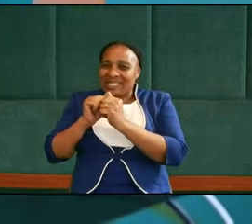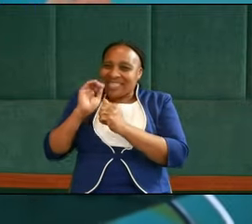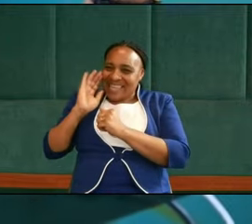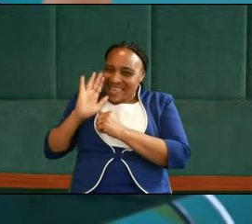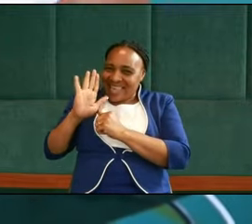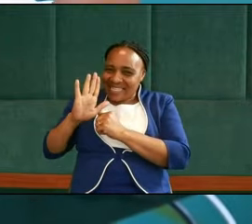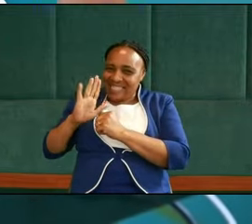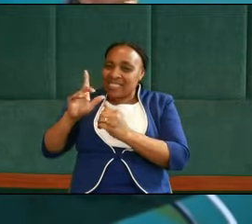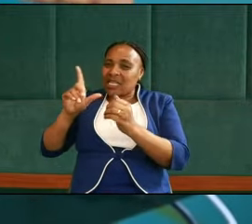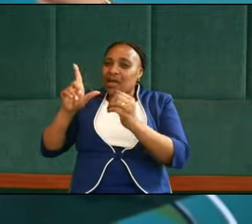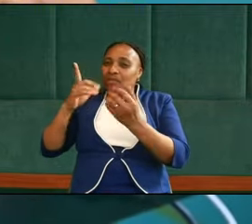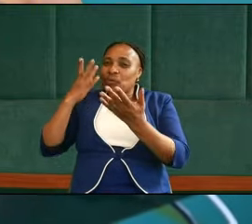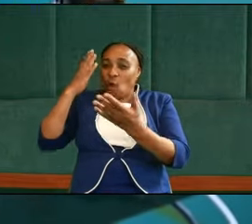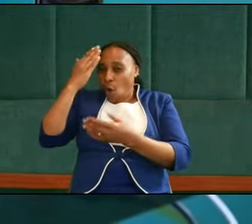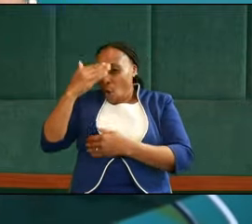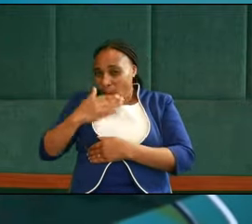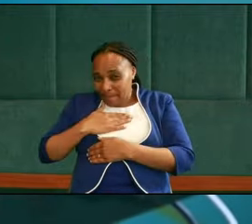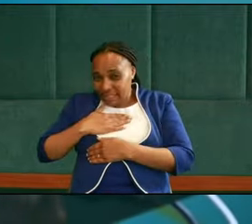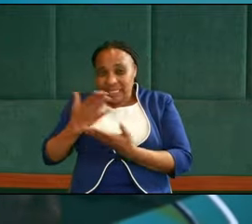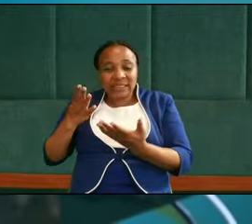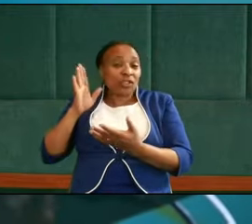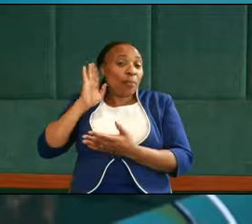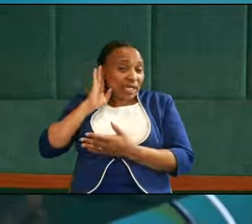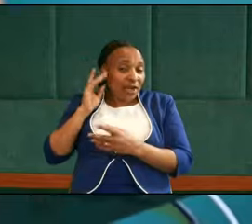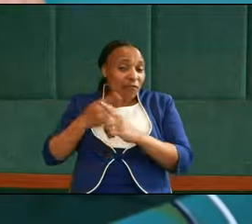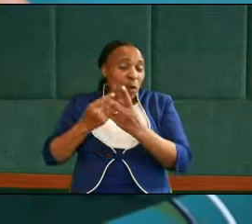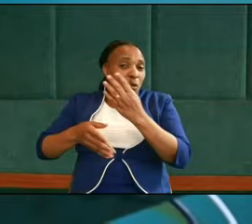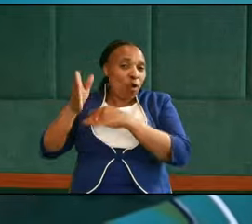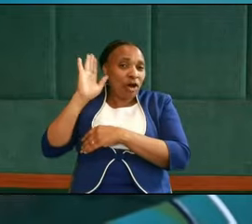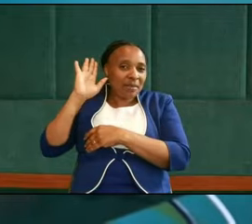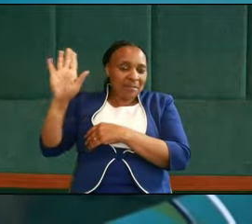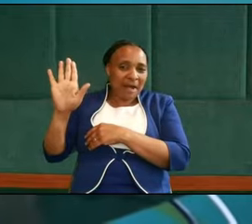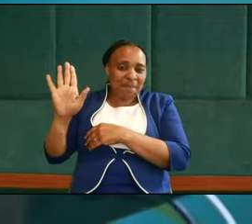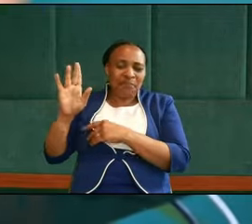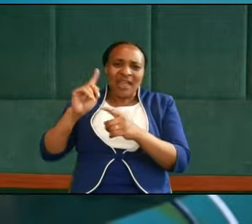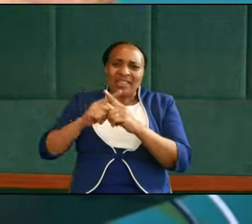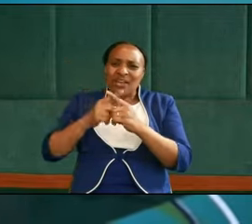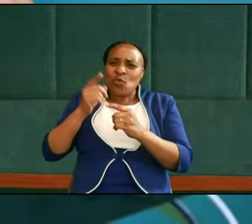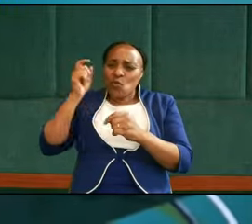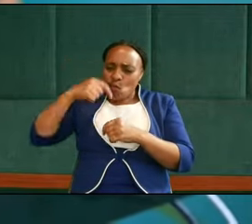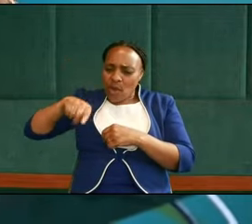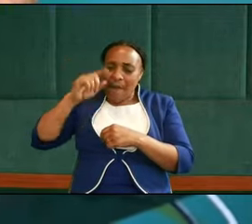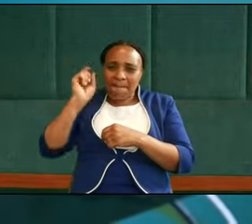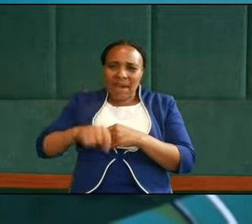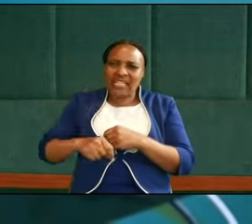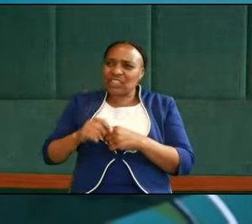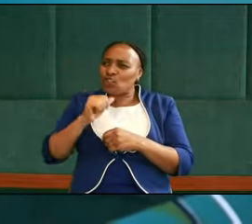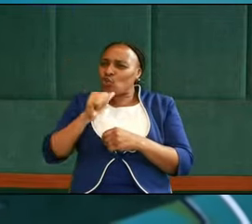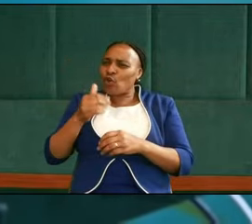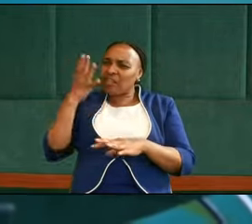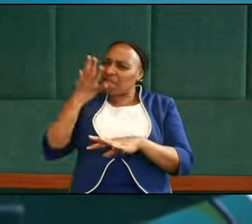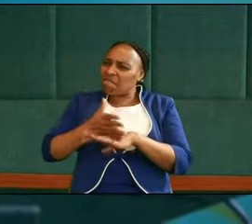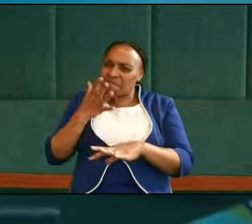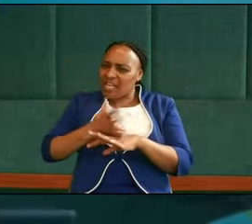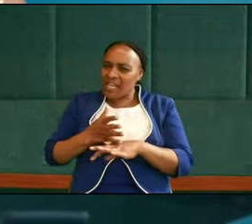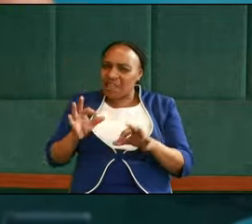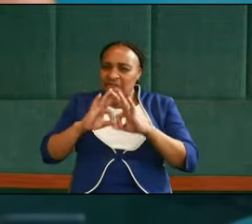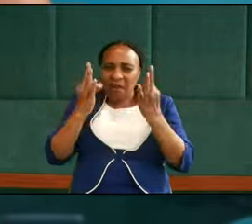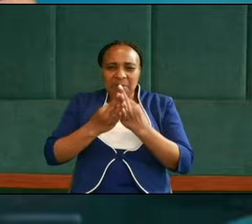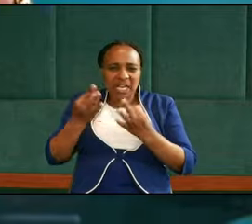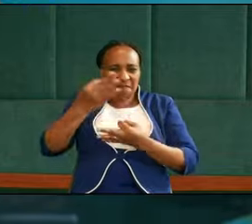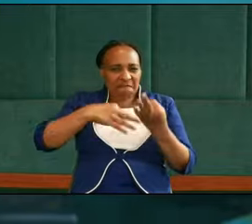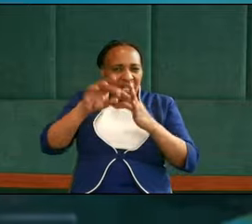Naboth symbolically pleads with God's end-time remnant to be true. We must not be thick family